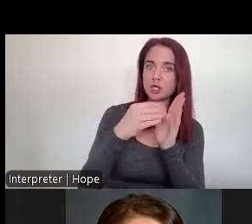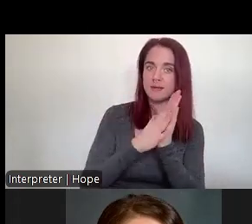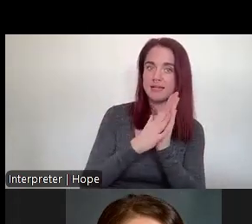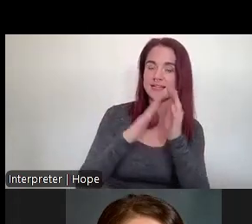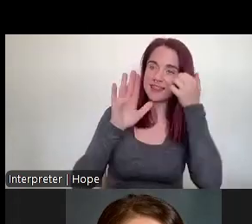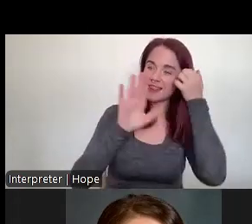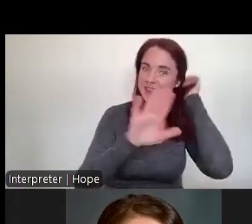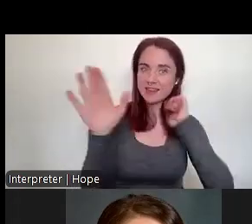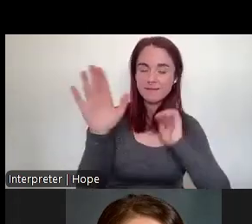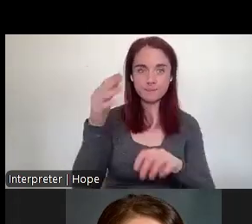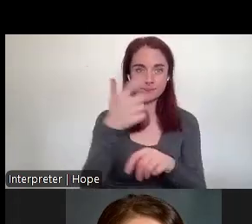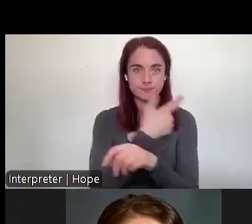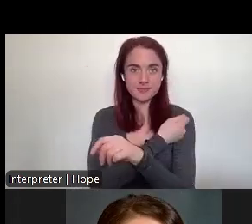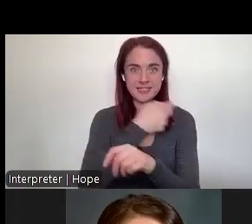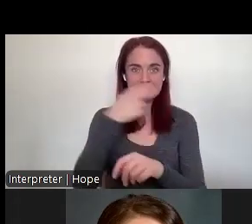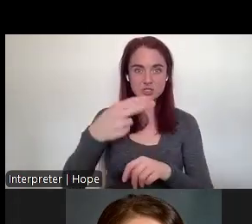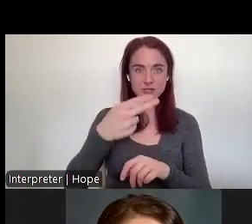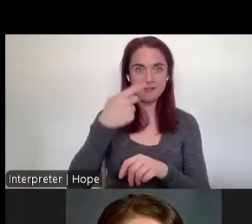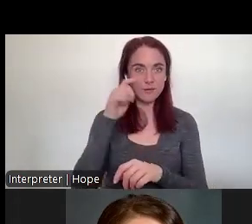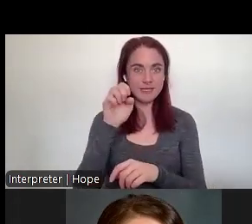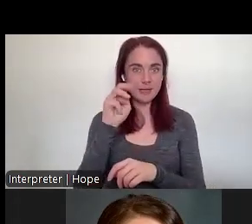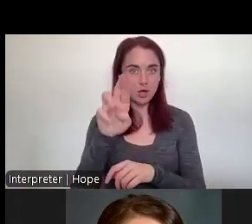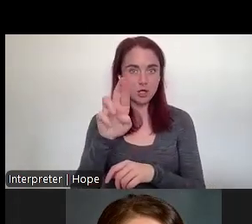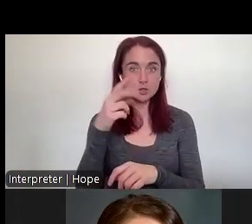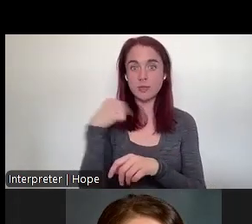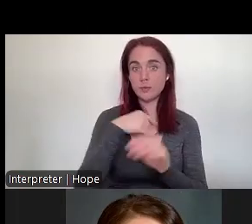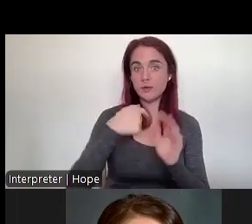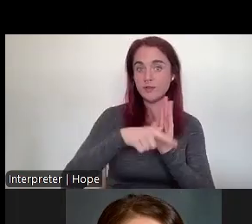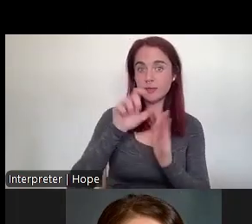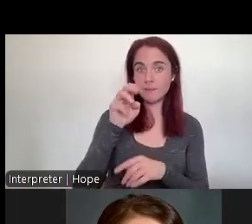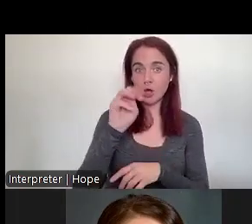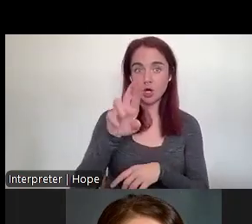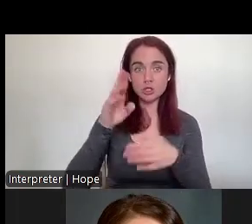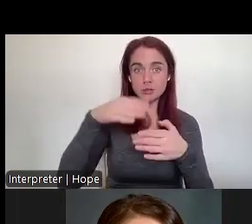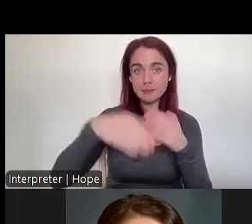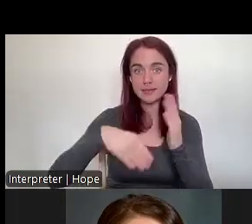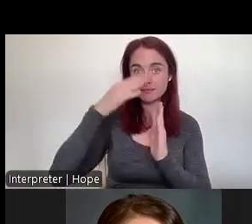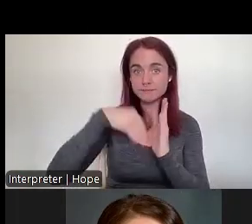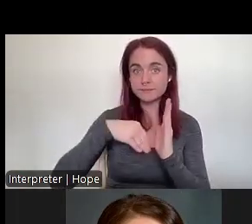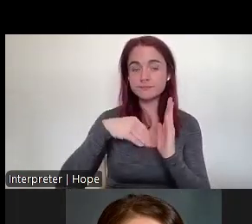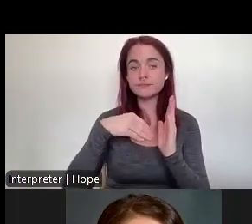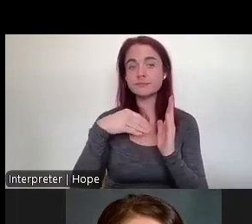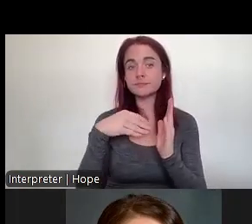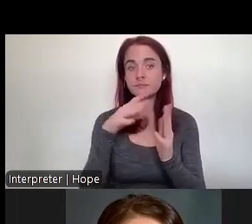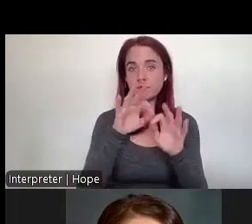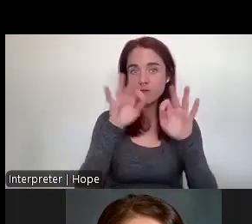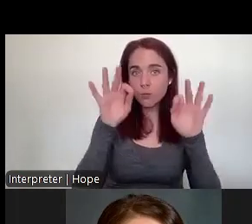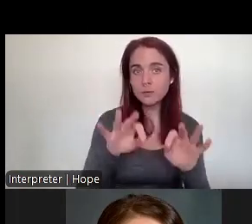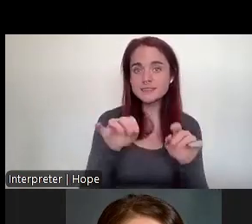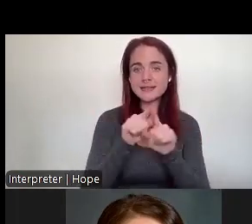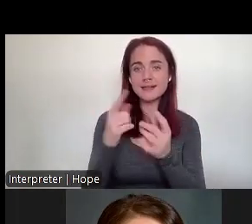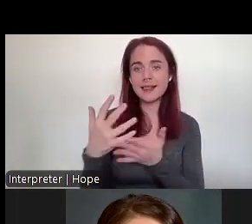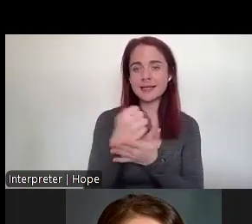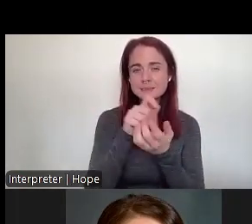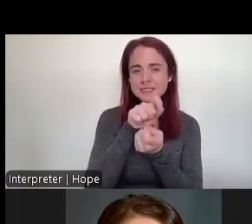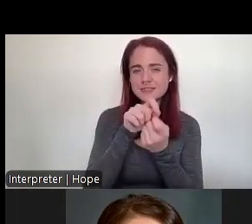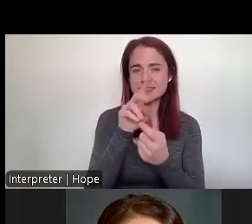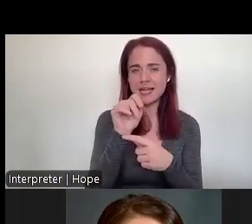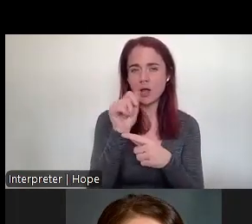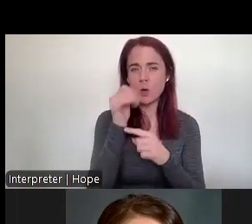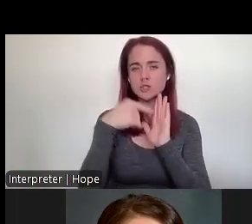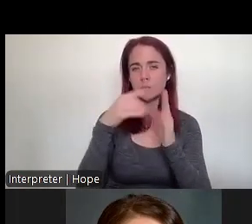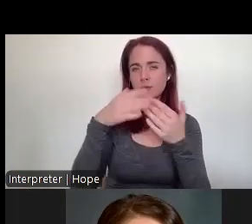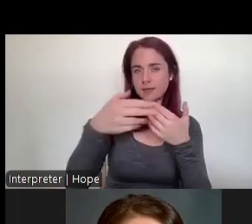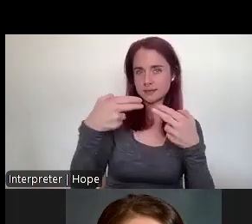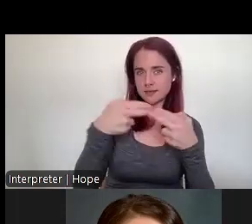EMRs. We then review EMRs to complete case report forms and collect specific data, which will be discussed on the next slide.